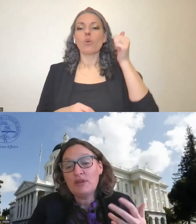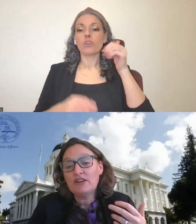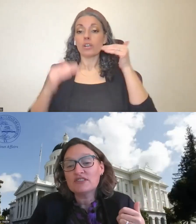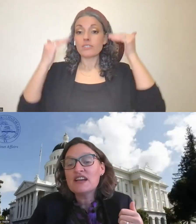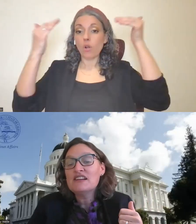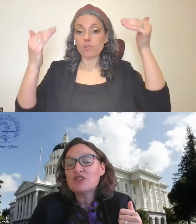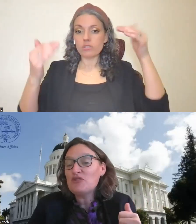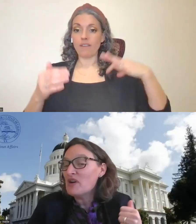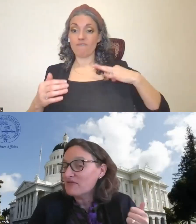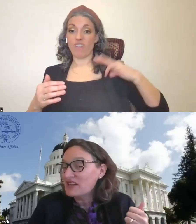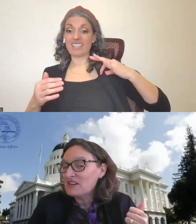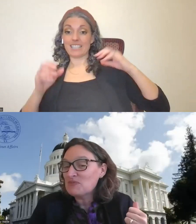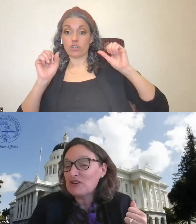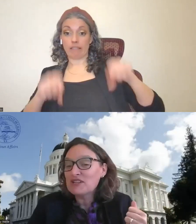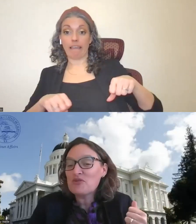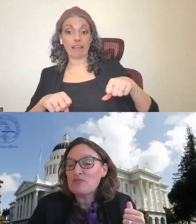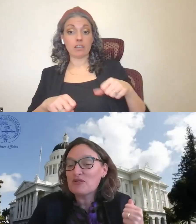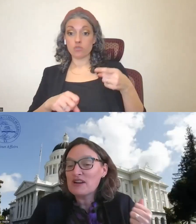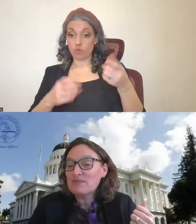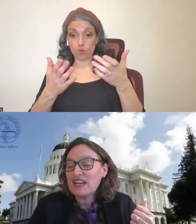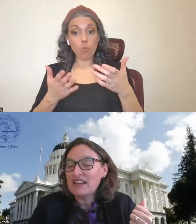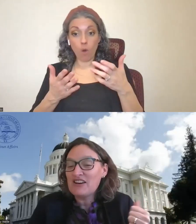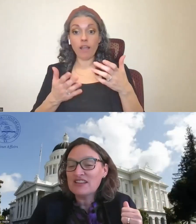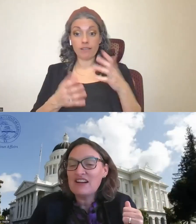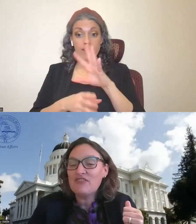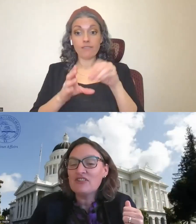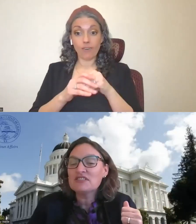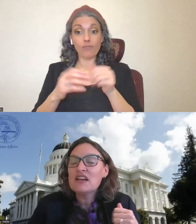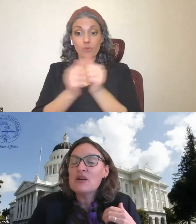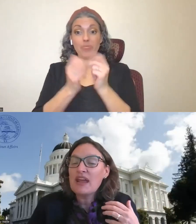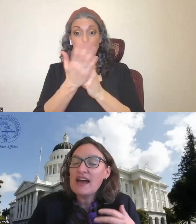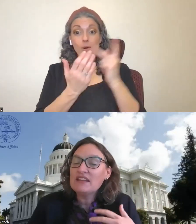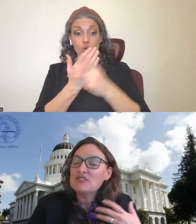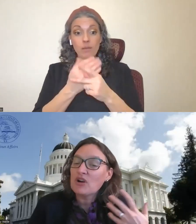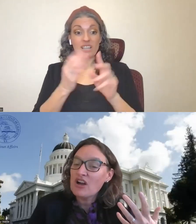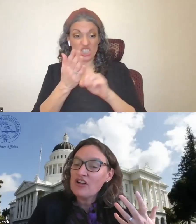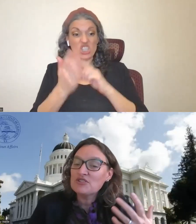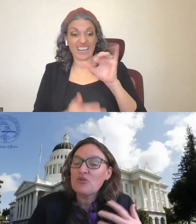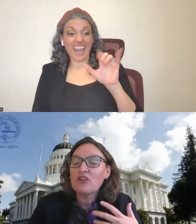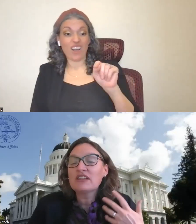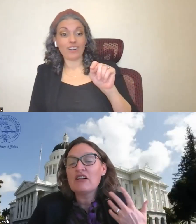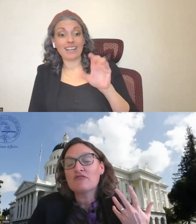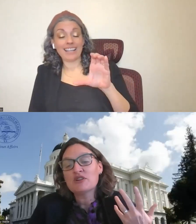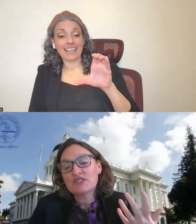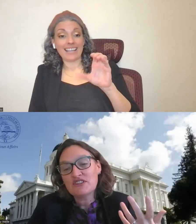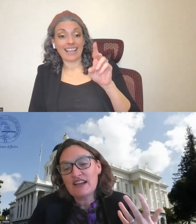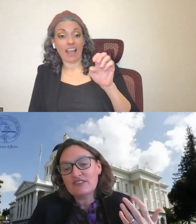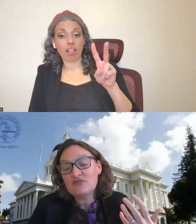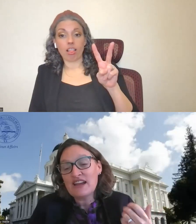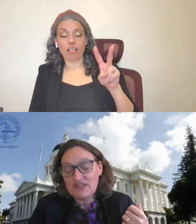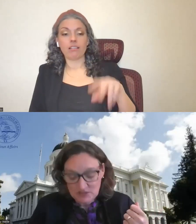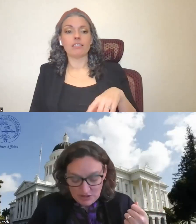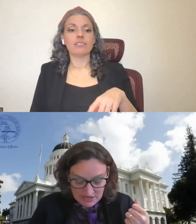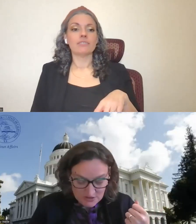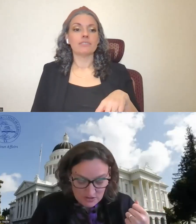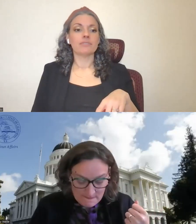or with peers. So if you want to run an Experience Corps program, check it out at Cal Vols. But adding to our College Corps, California will still soon